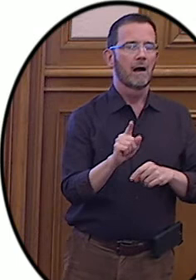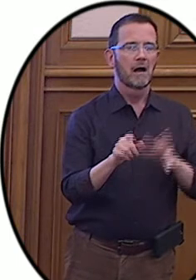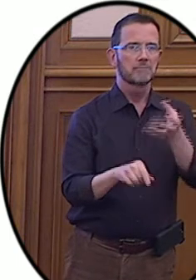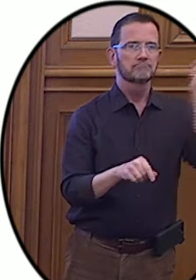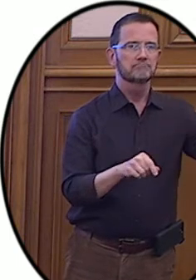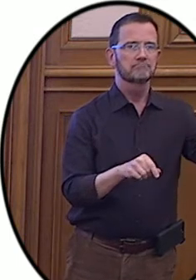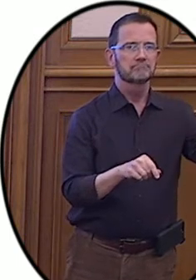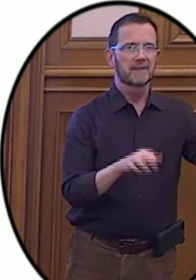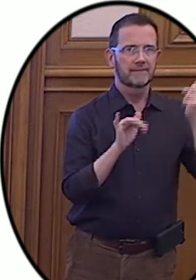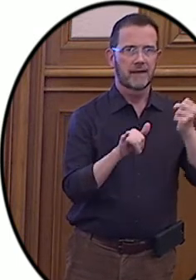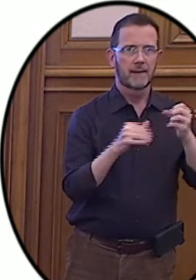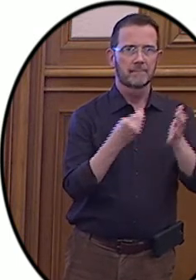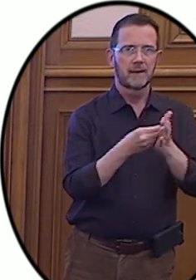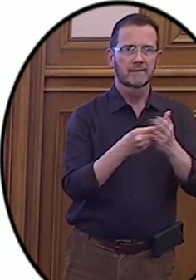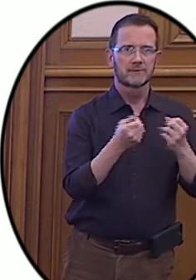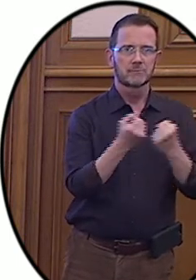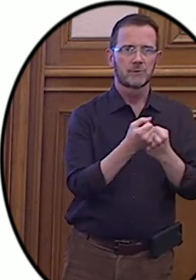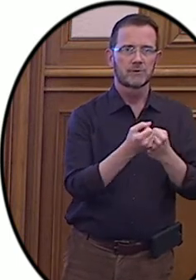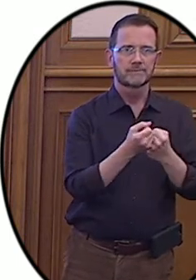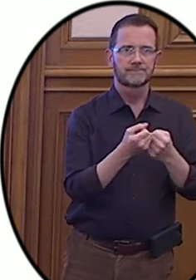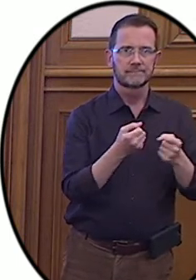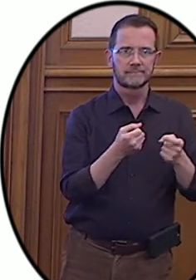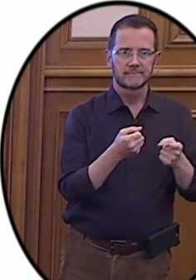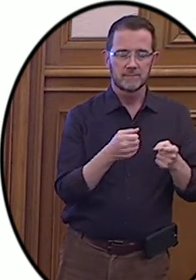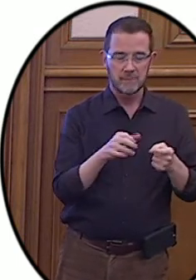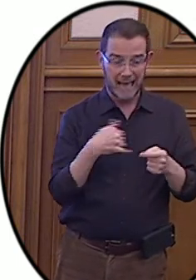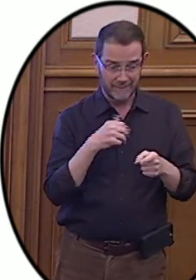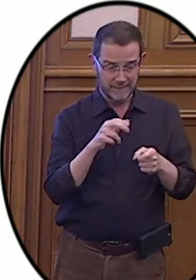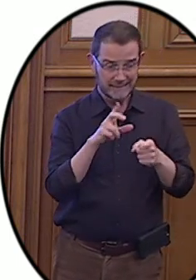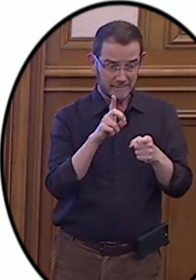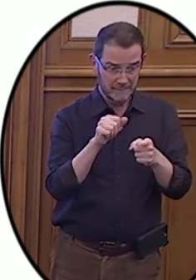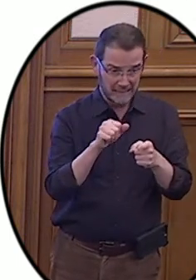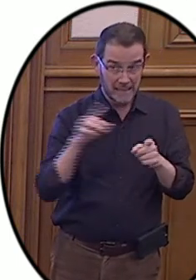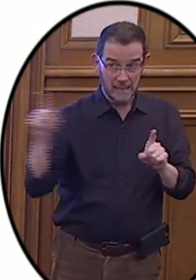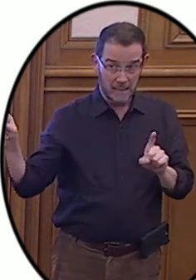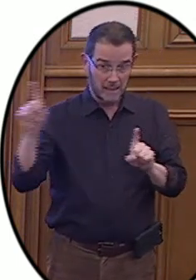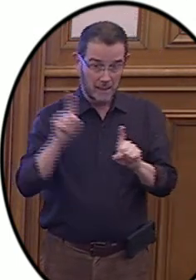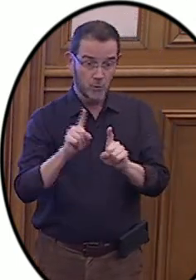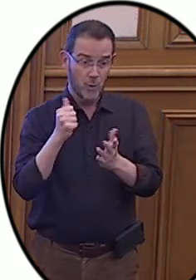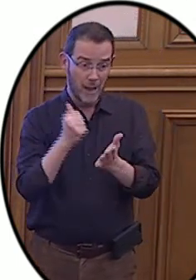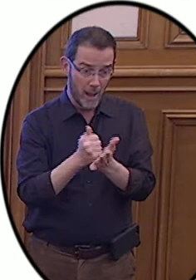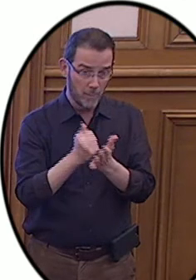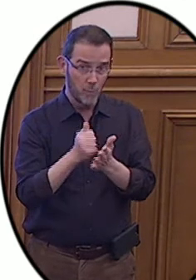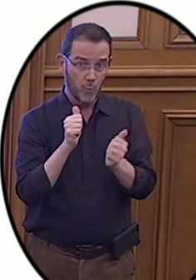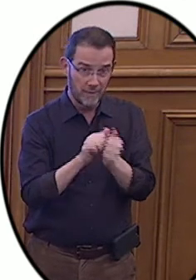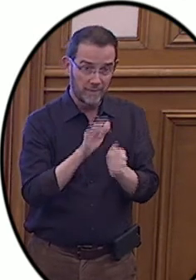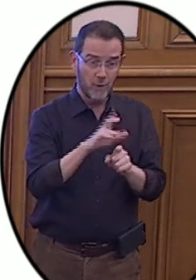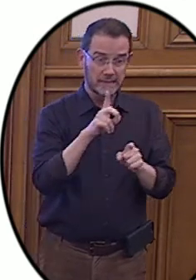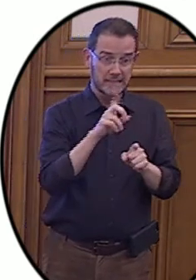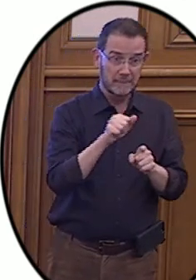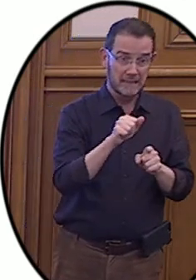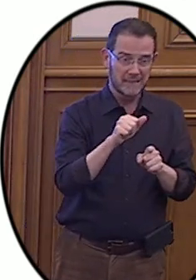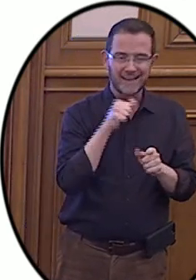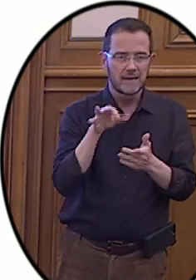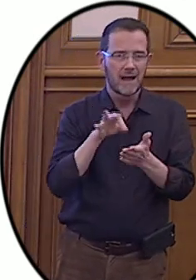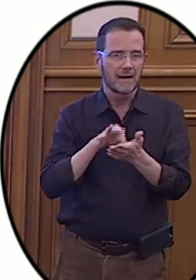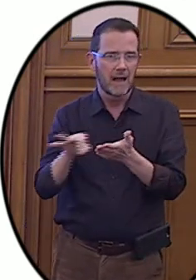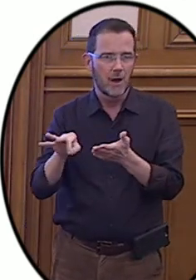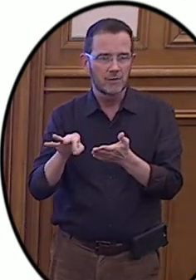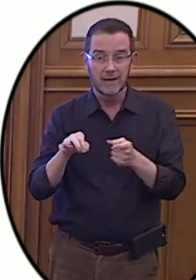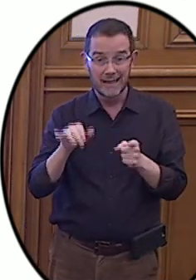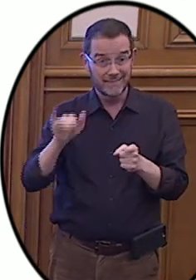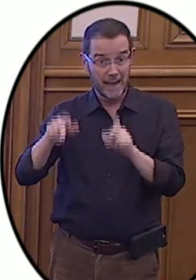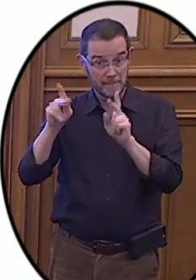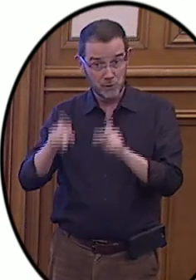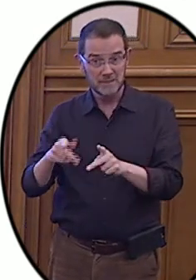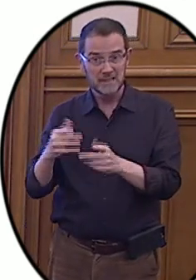care because of their disability, is not considered part of the household, and that person's income is not supposed to be counted as